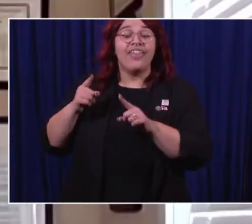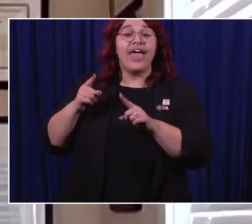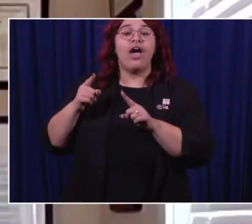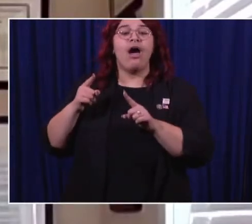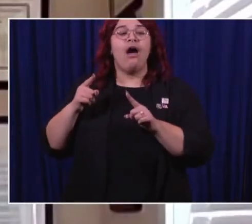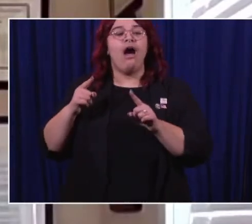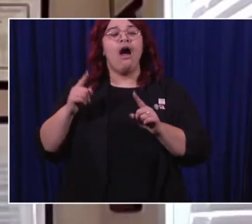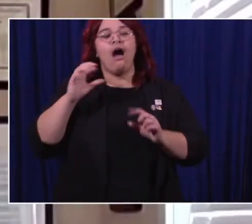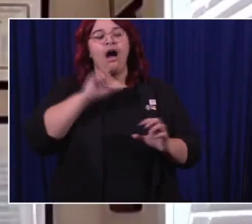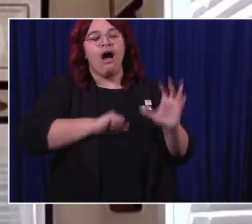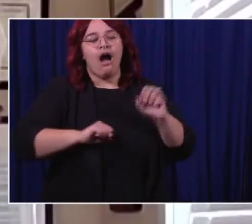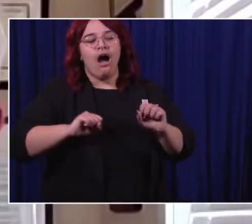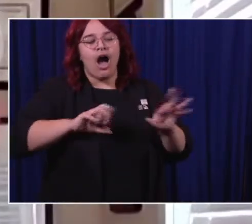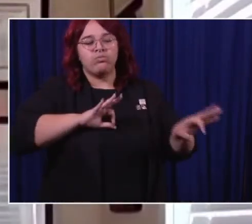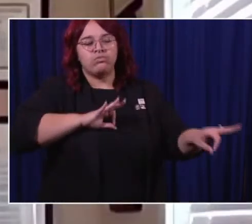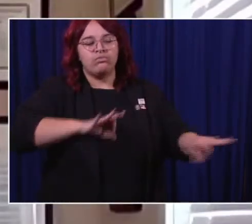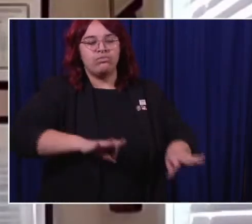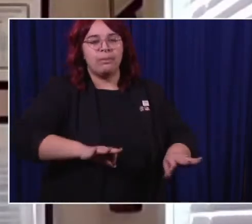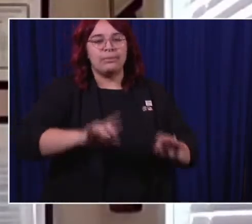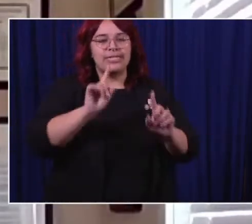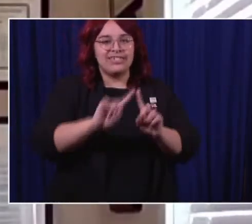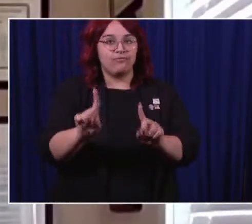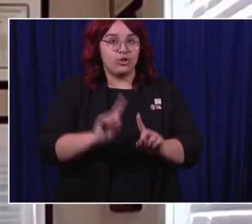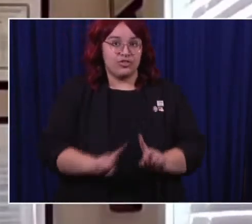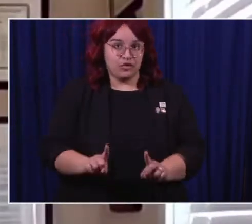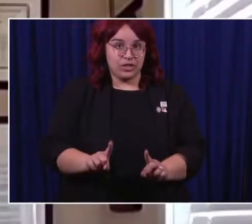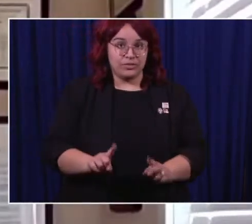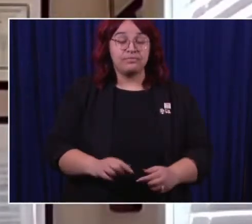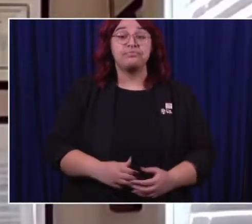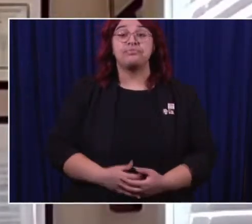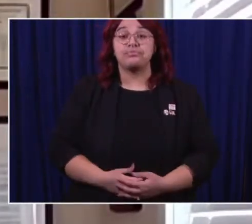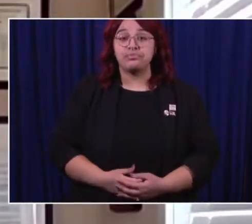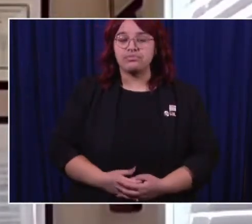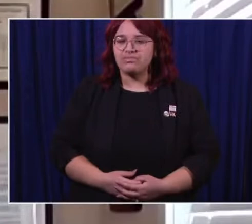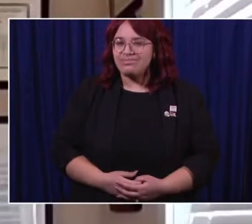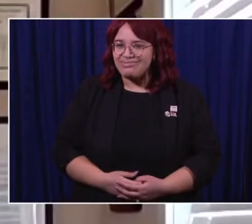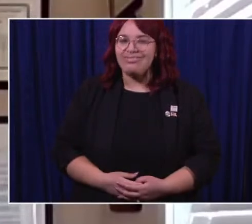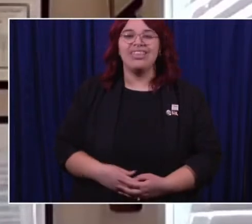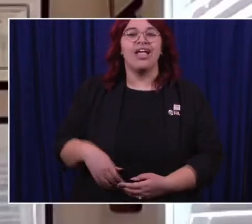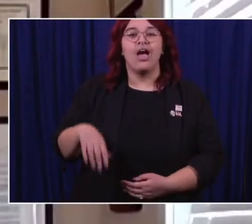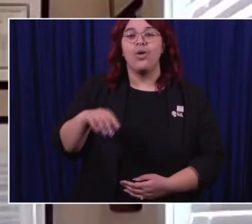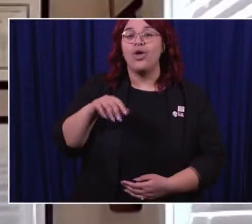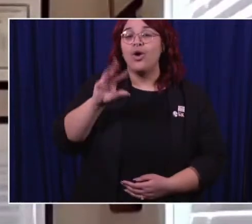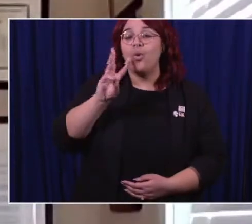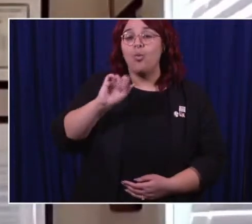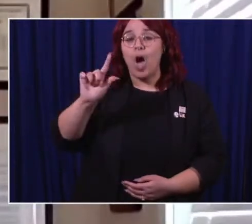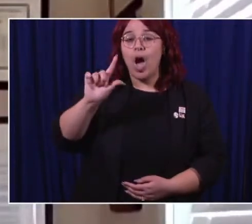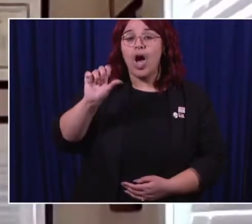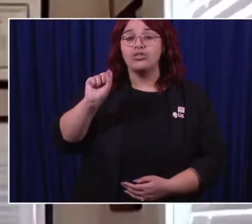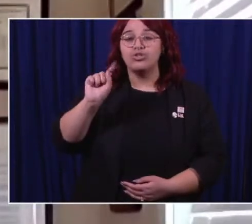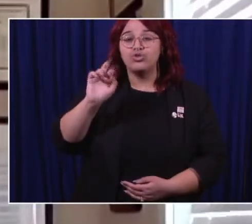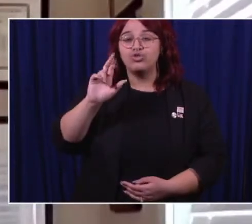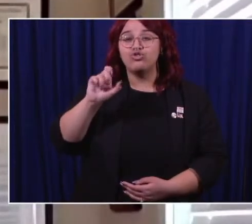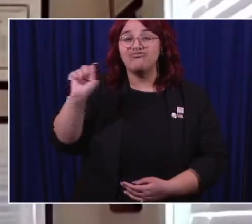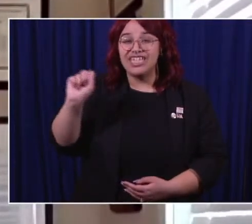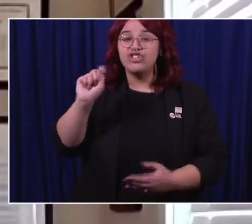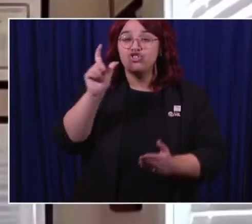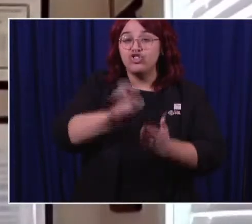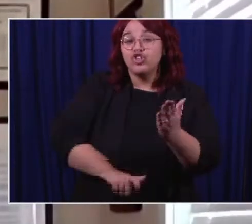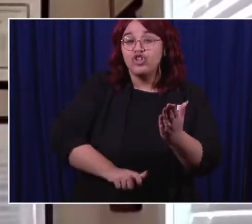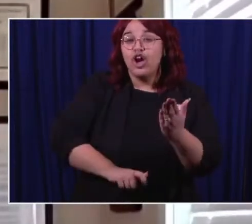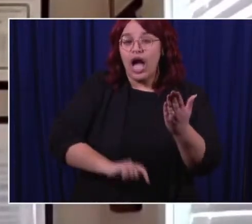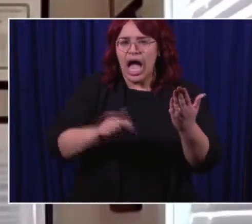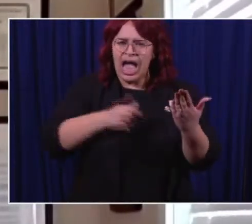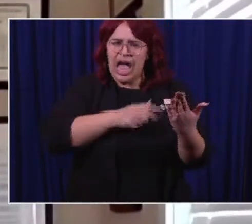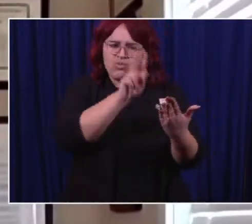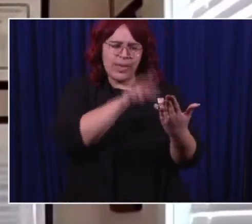differently. I saw that same report about April and herd immunity. I think that that's premature, but